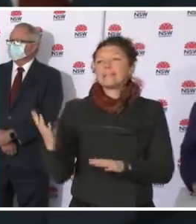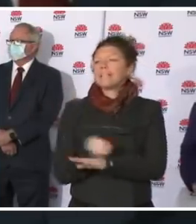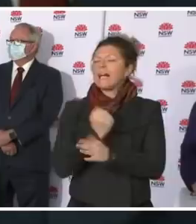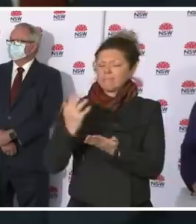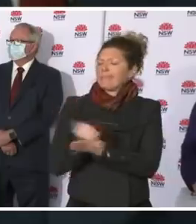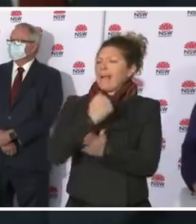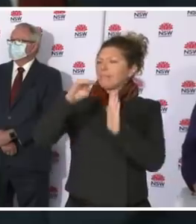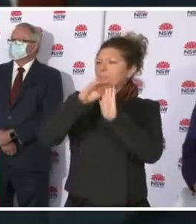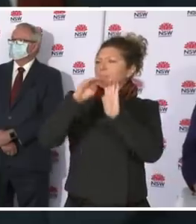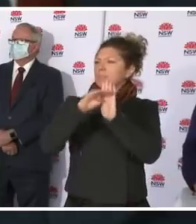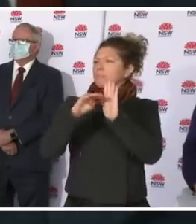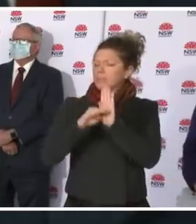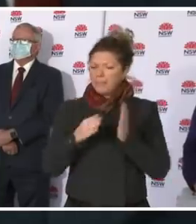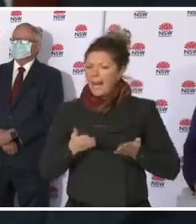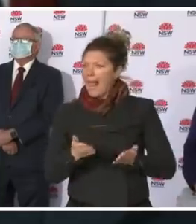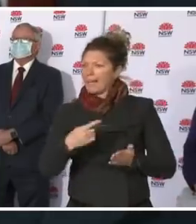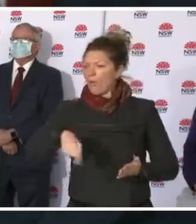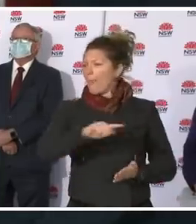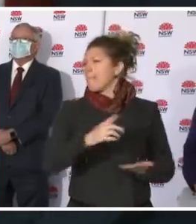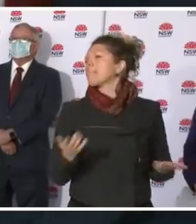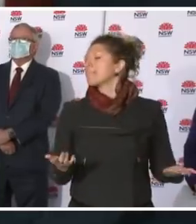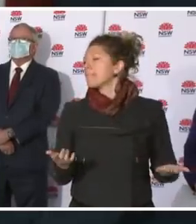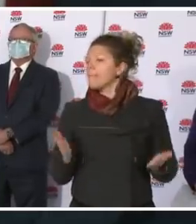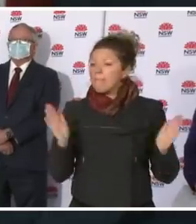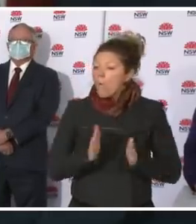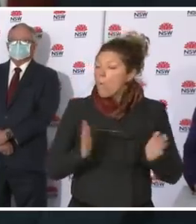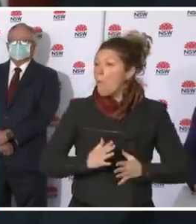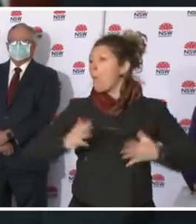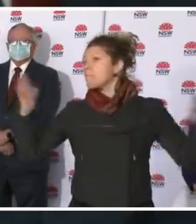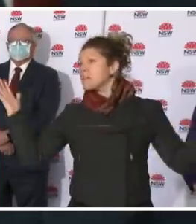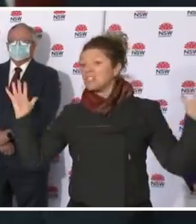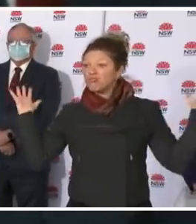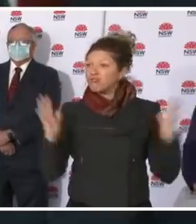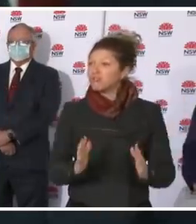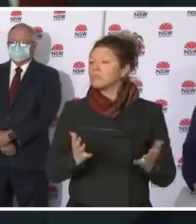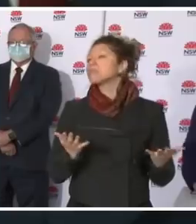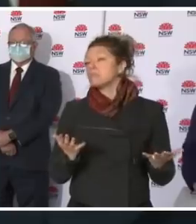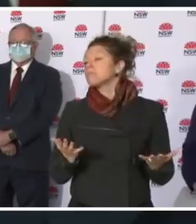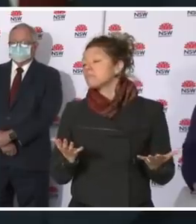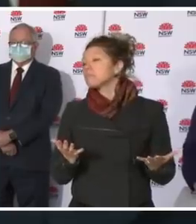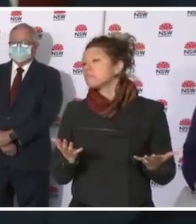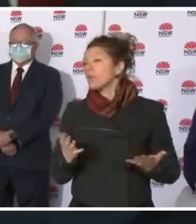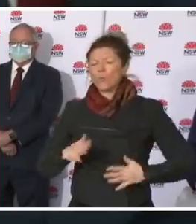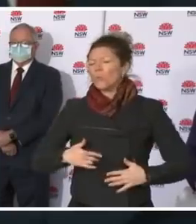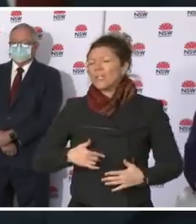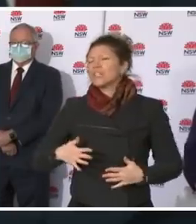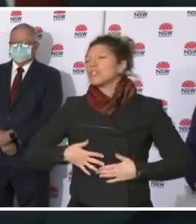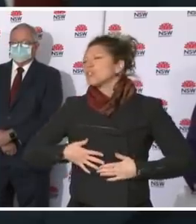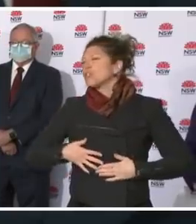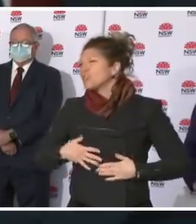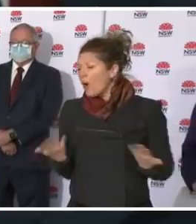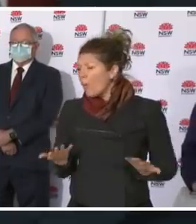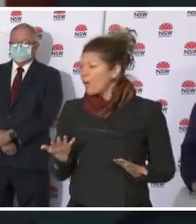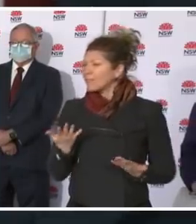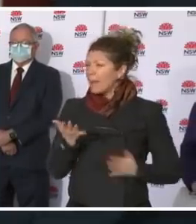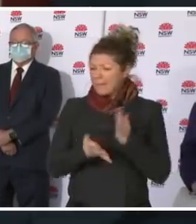businesses, medium-sized businesses and smaller businesses. What we can't have is people, especially who may not even have symptoms,